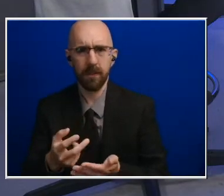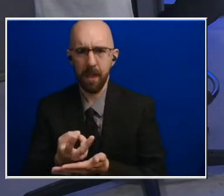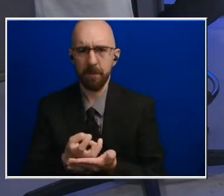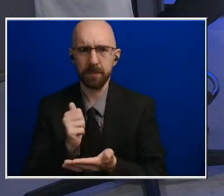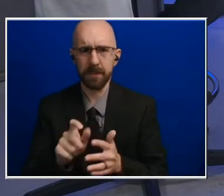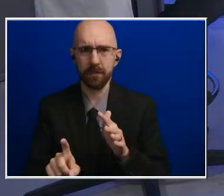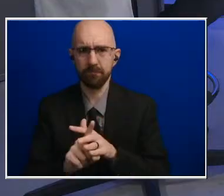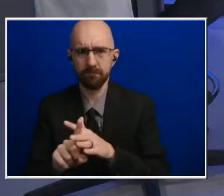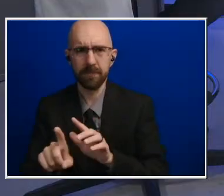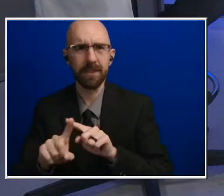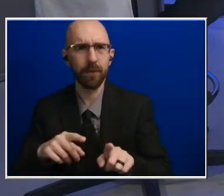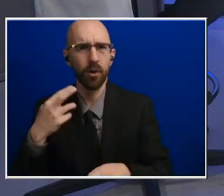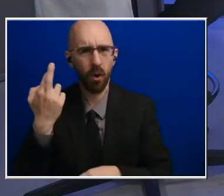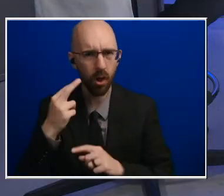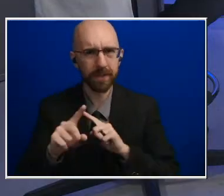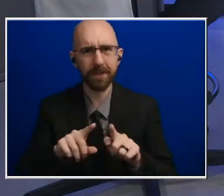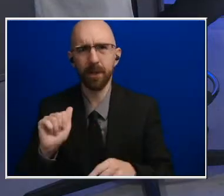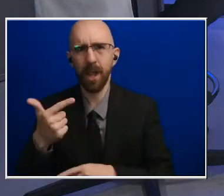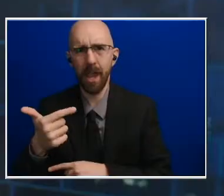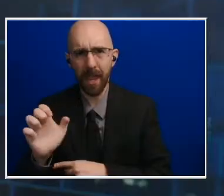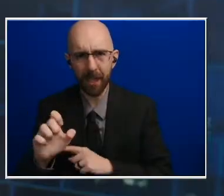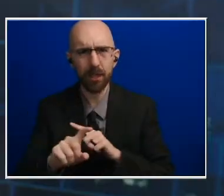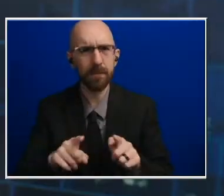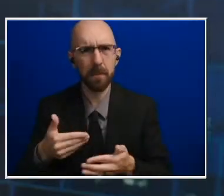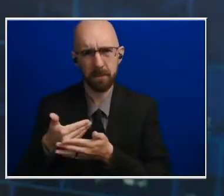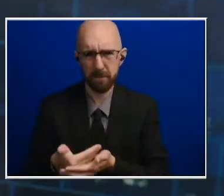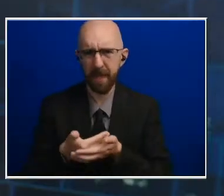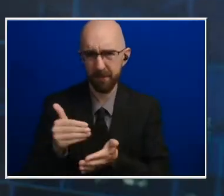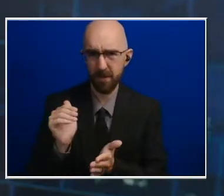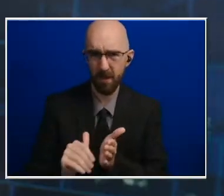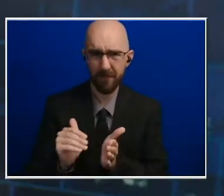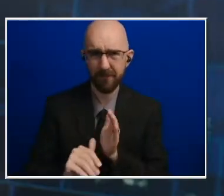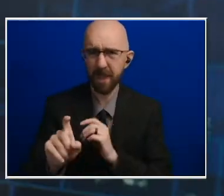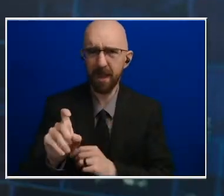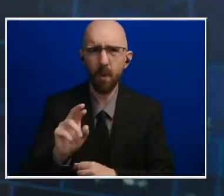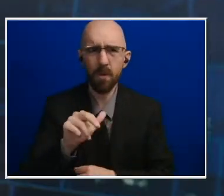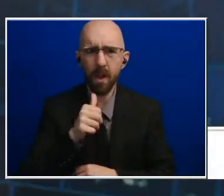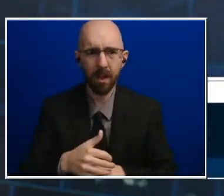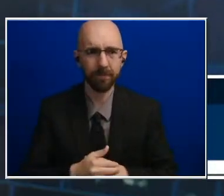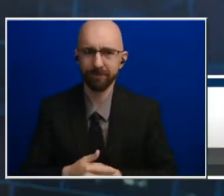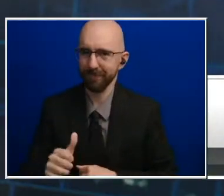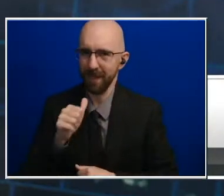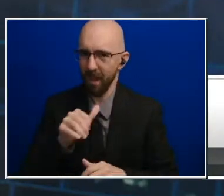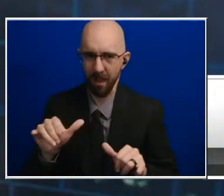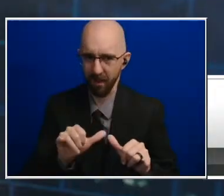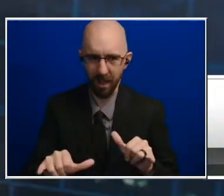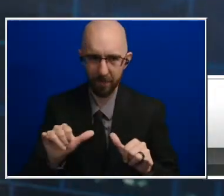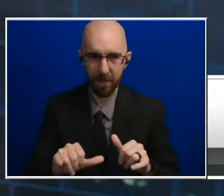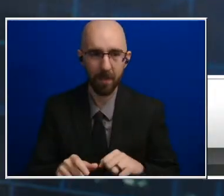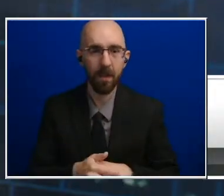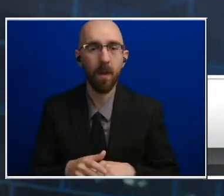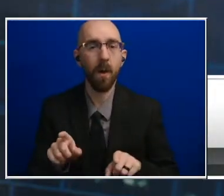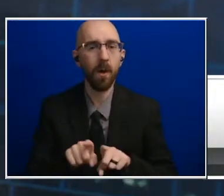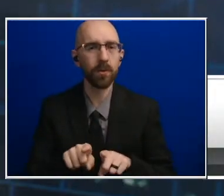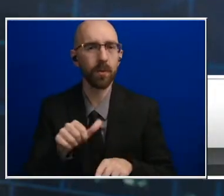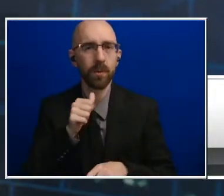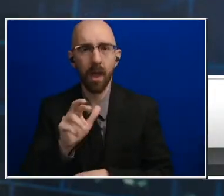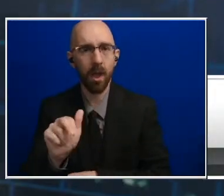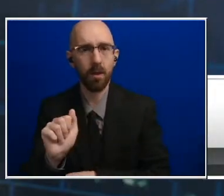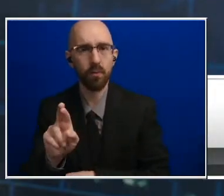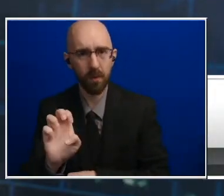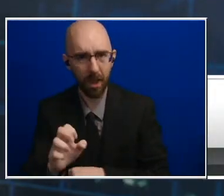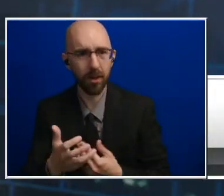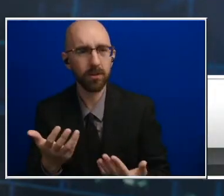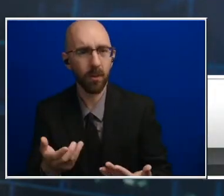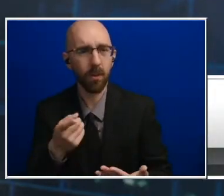show up in babies? Yes. It's not very common, but it's also not very rare. So if you look at